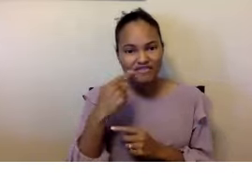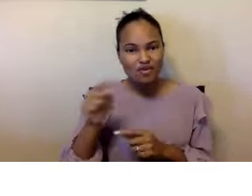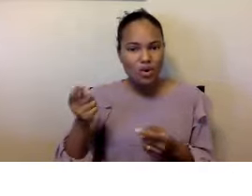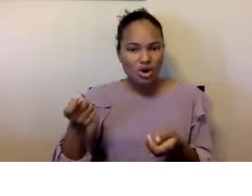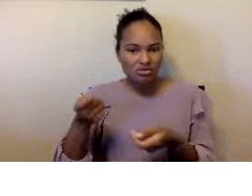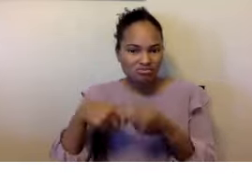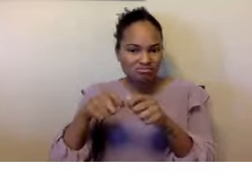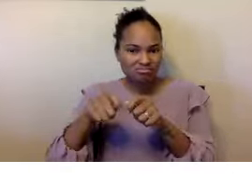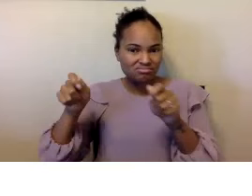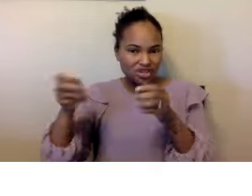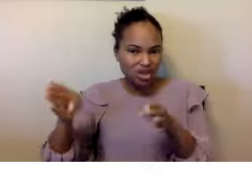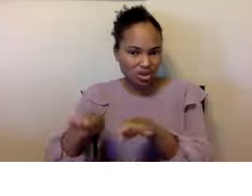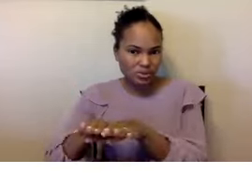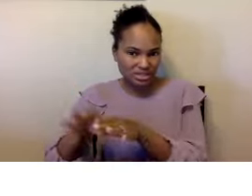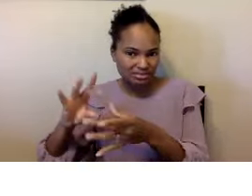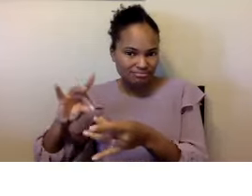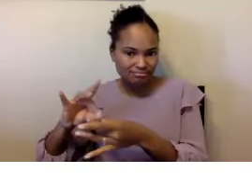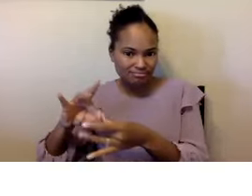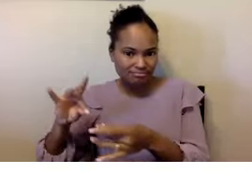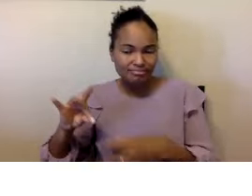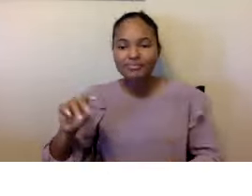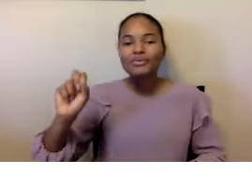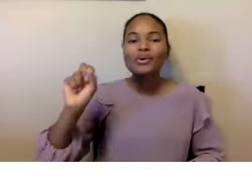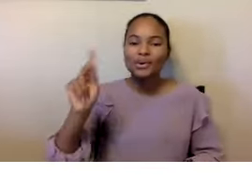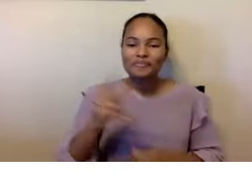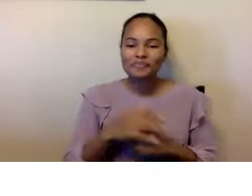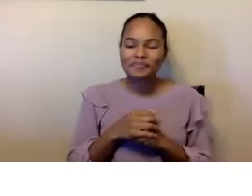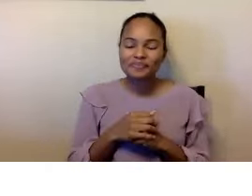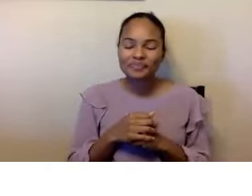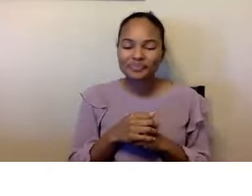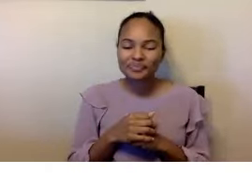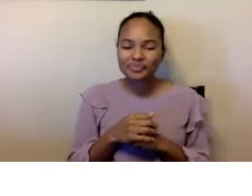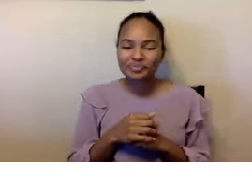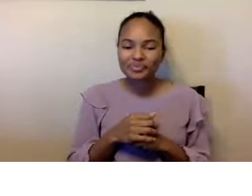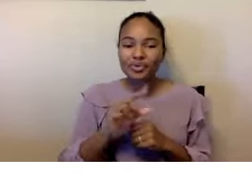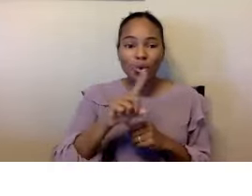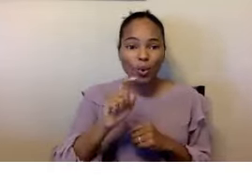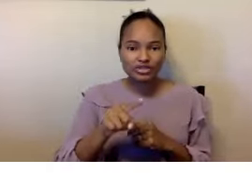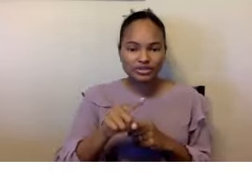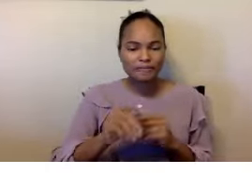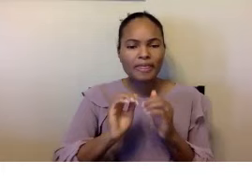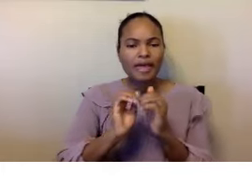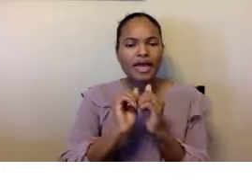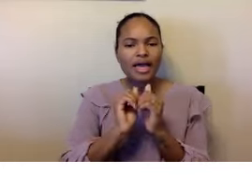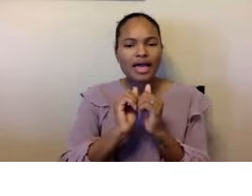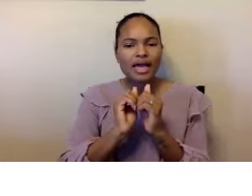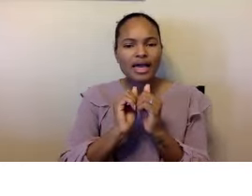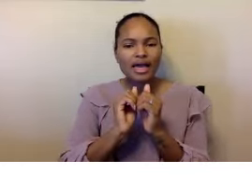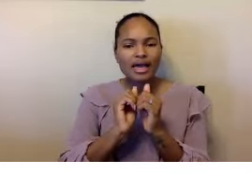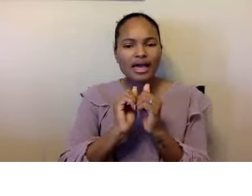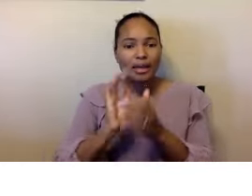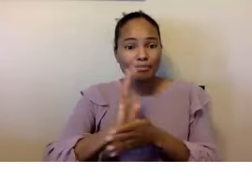know. Yes. Okay, thank you. How do you view or address movies that portray those